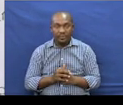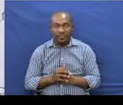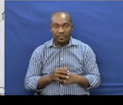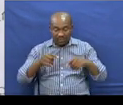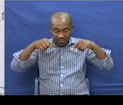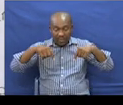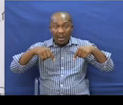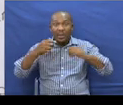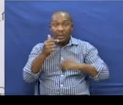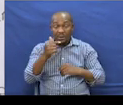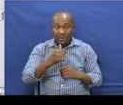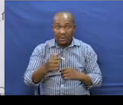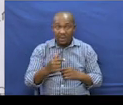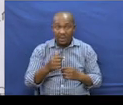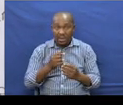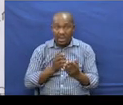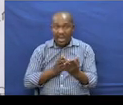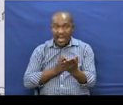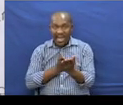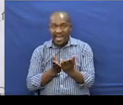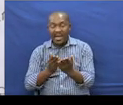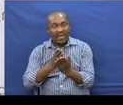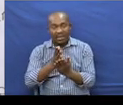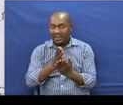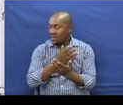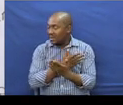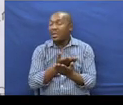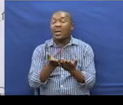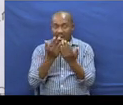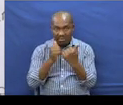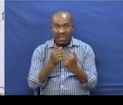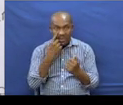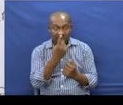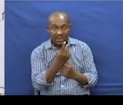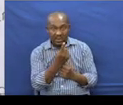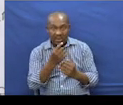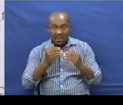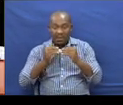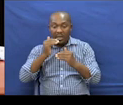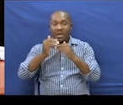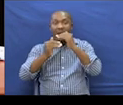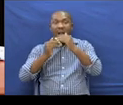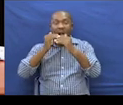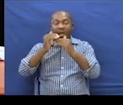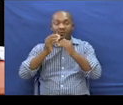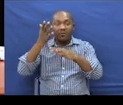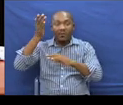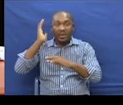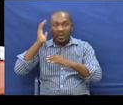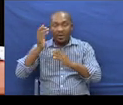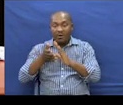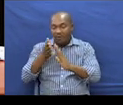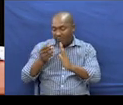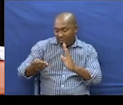In Tanzania, indirect democracy can be seen at various levels of government, from the